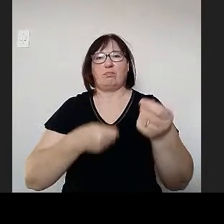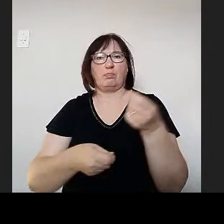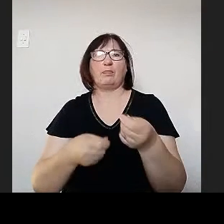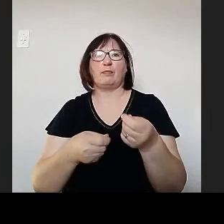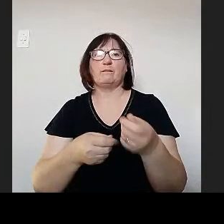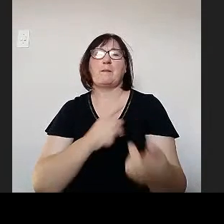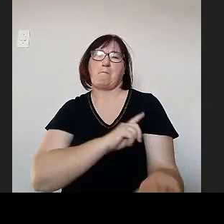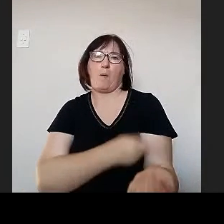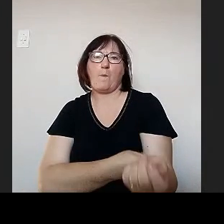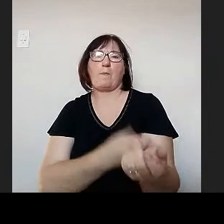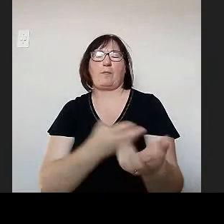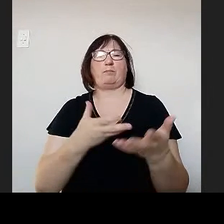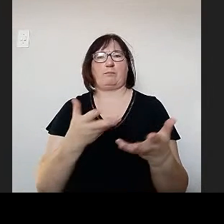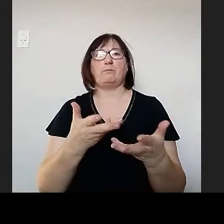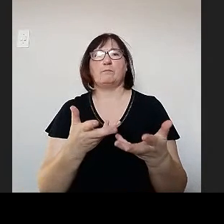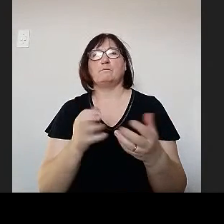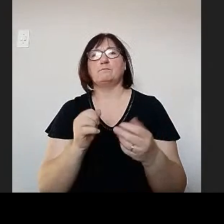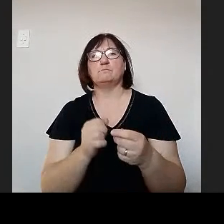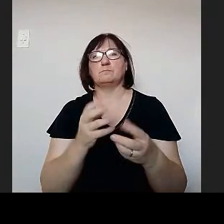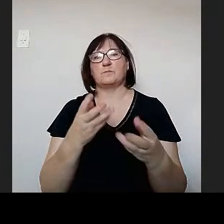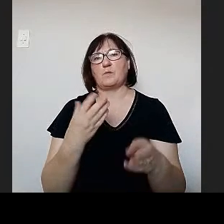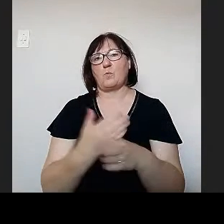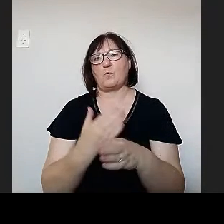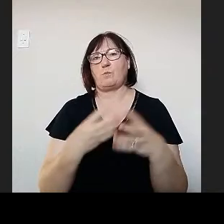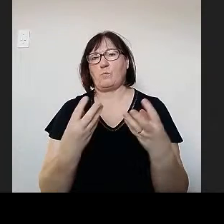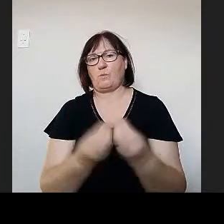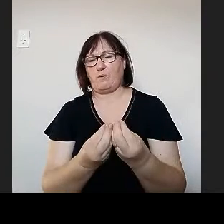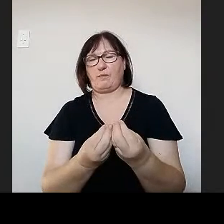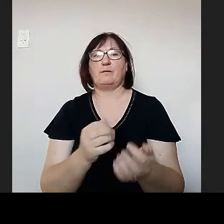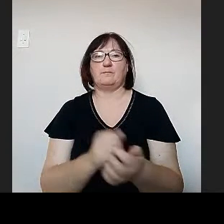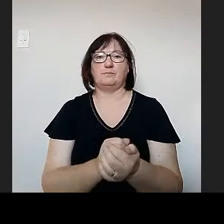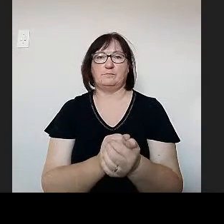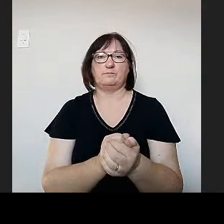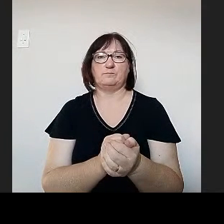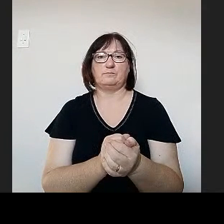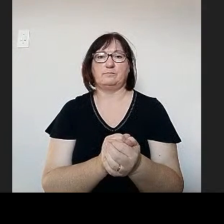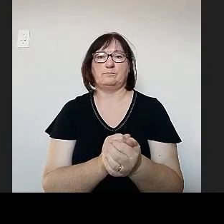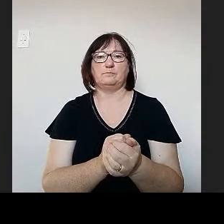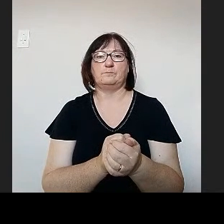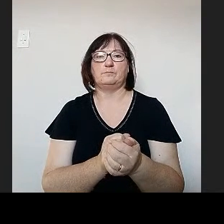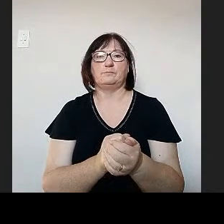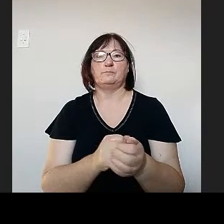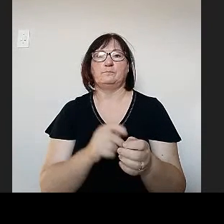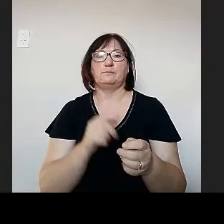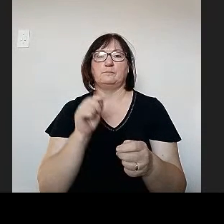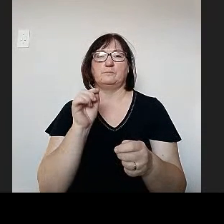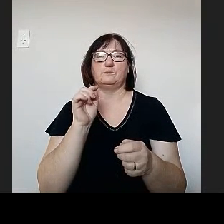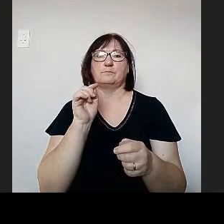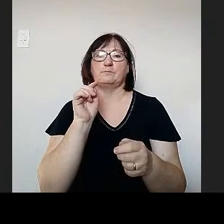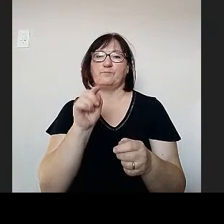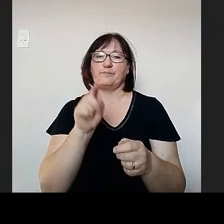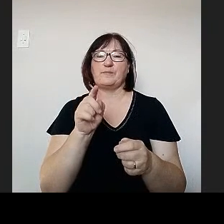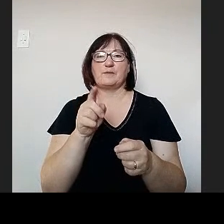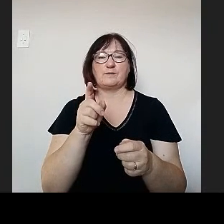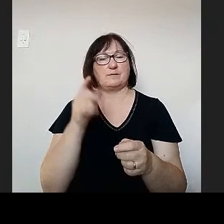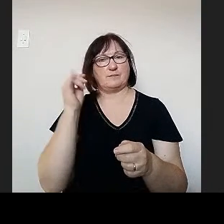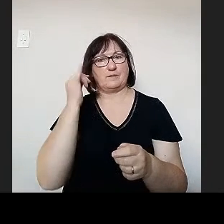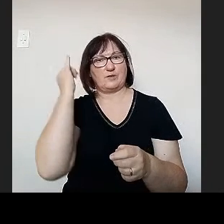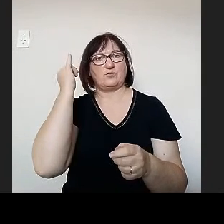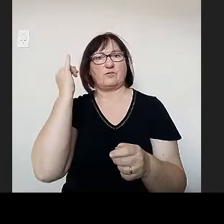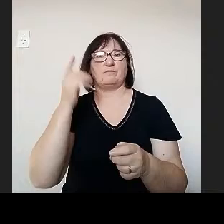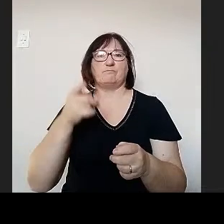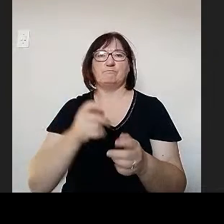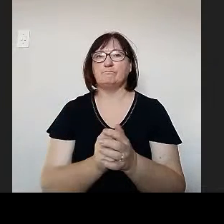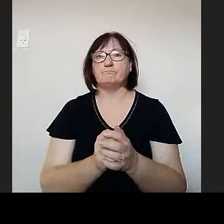also fitting that I touch on the WCO Green Customs Initiative. And this initiative is the initiative that has